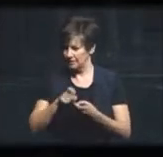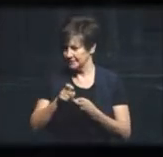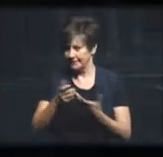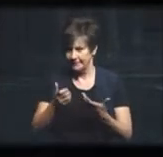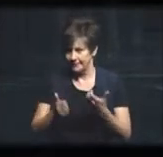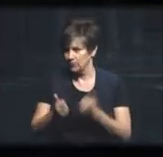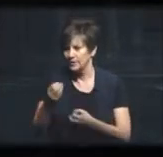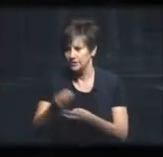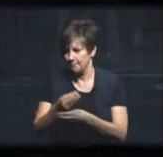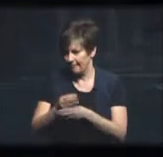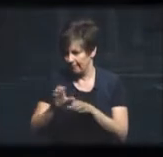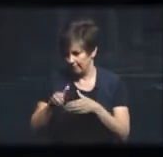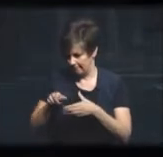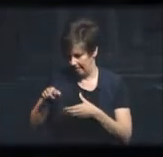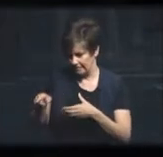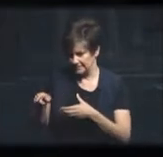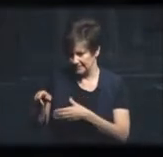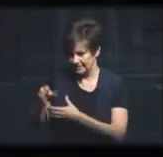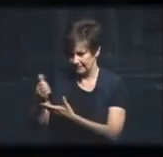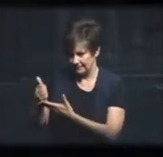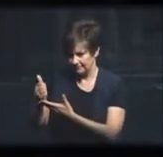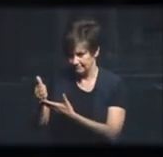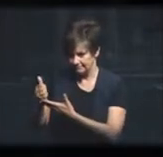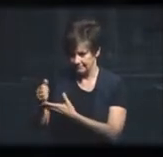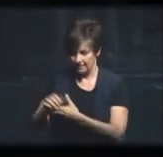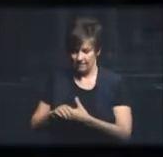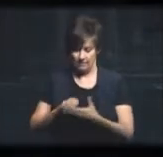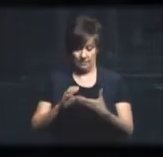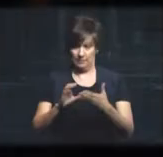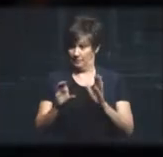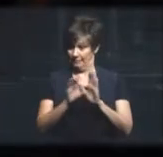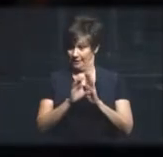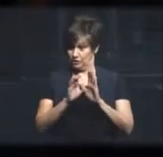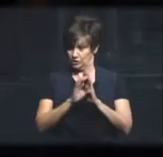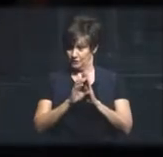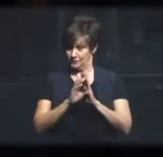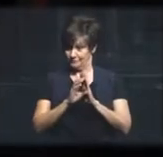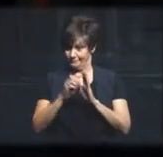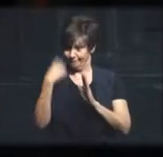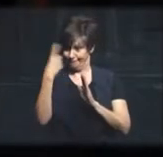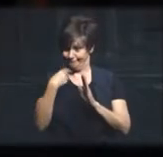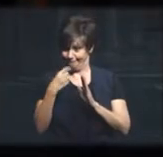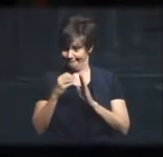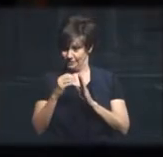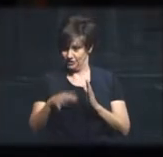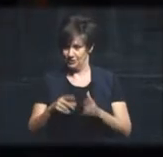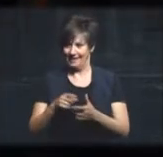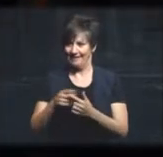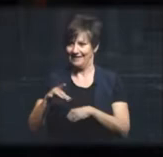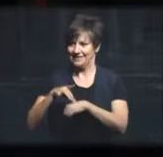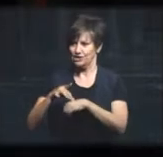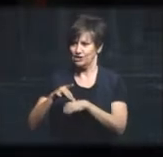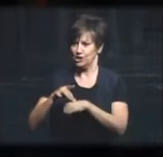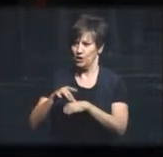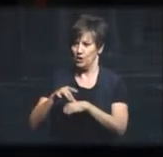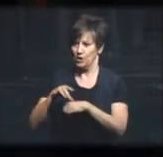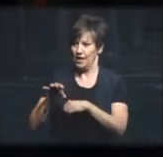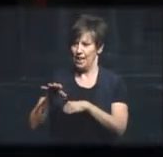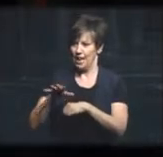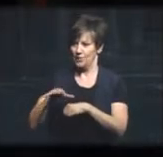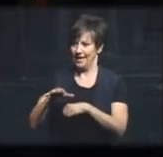which math class that student is in. They'll get a picture of the student, and they will get geolocation information about the student.